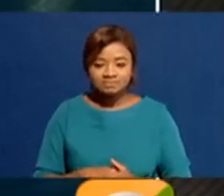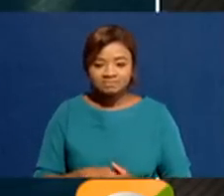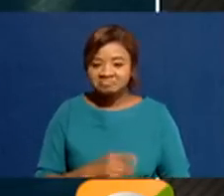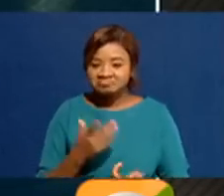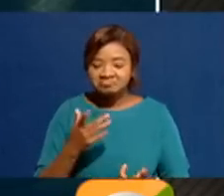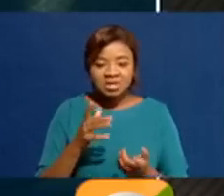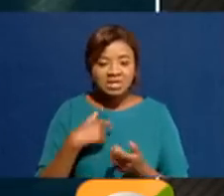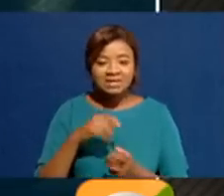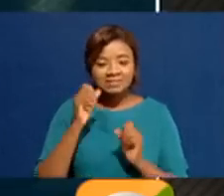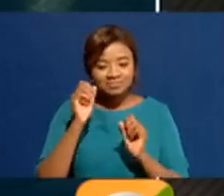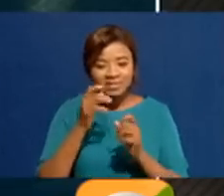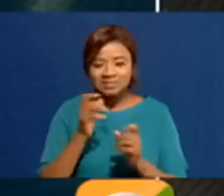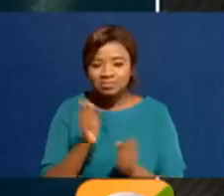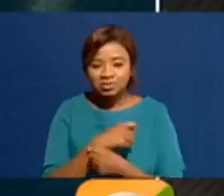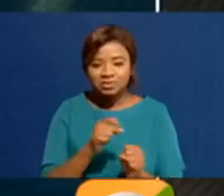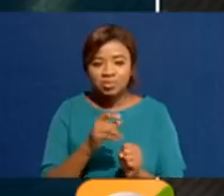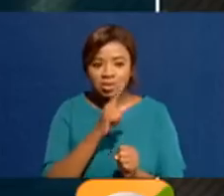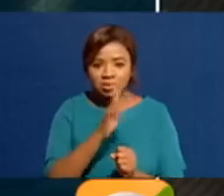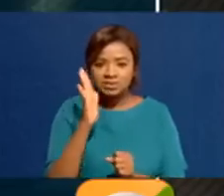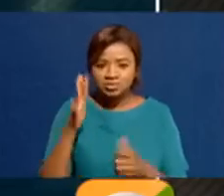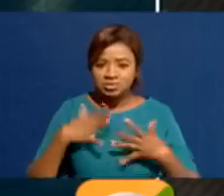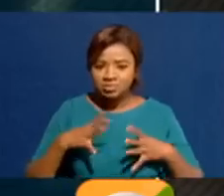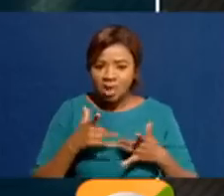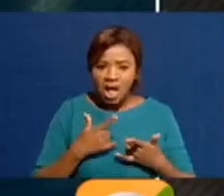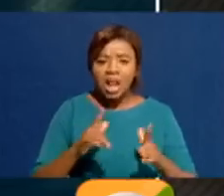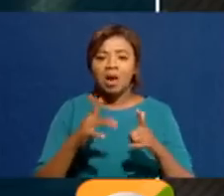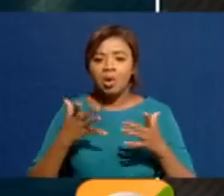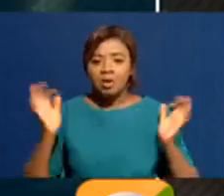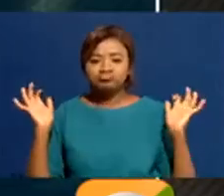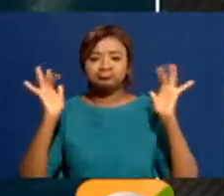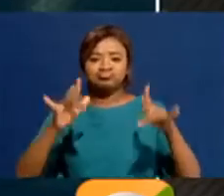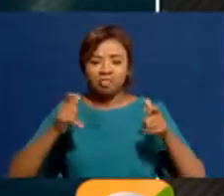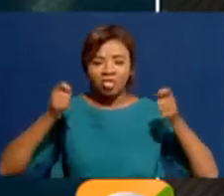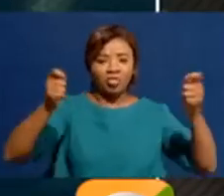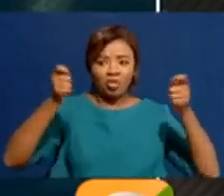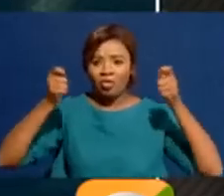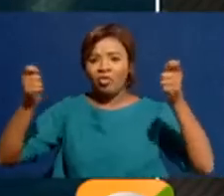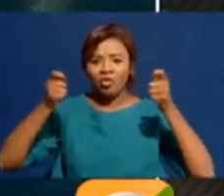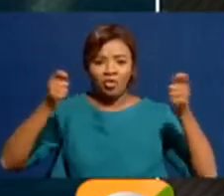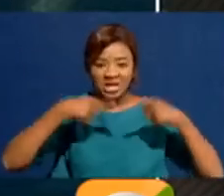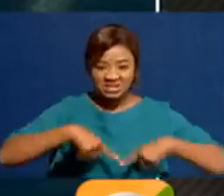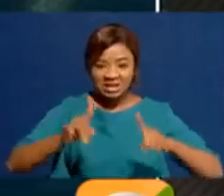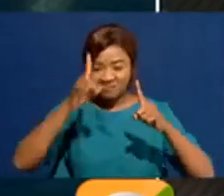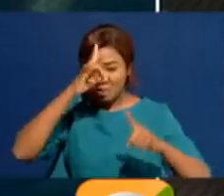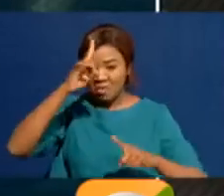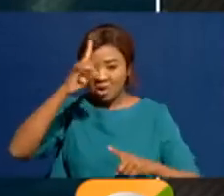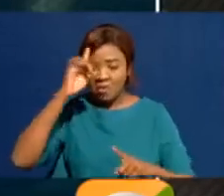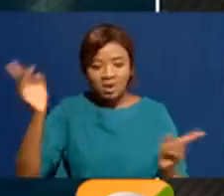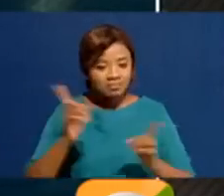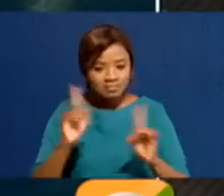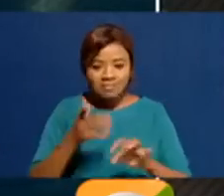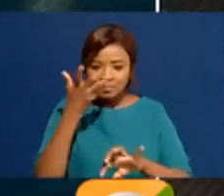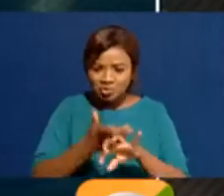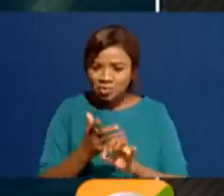security organs to allow masses of people to roam streets and neighborhoods of their choice, carrying stones and other